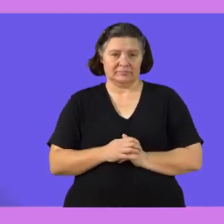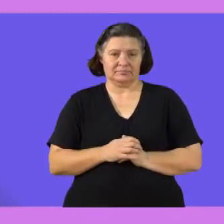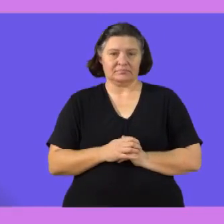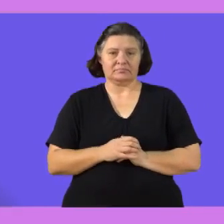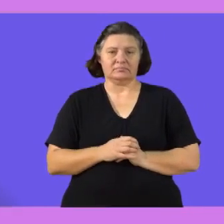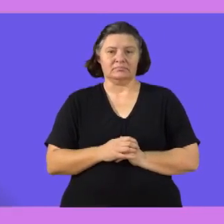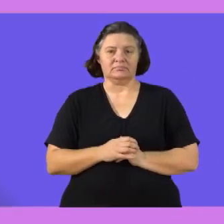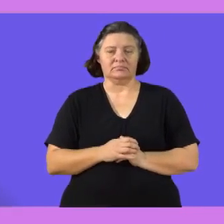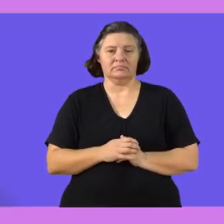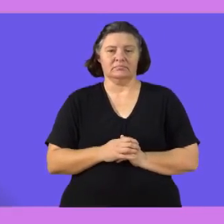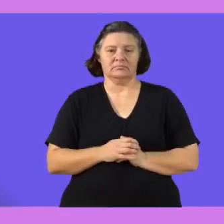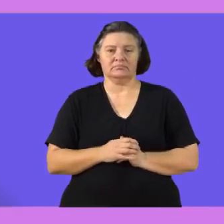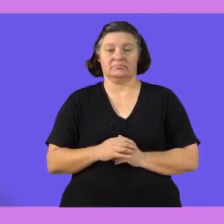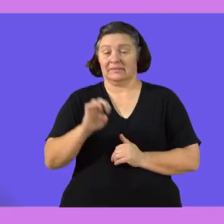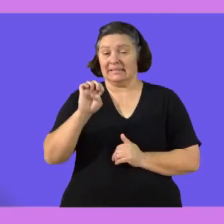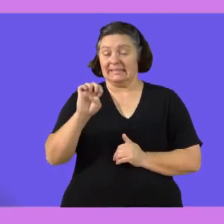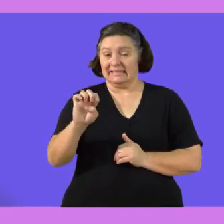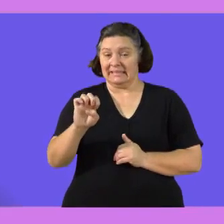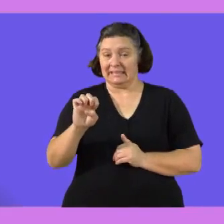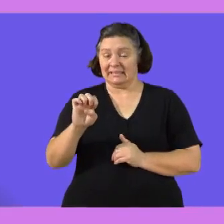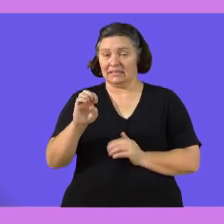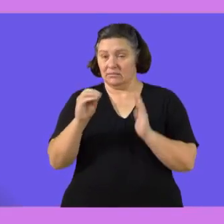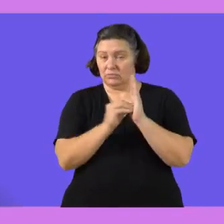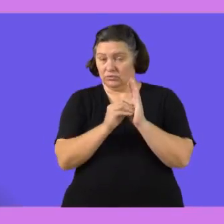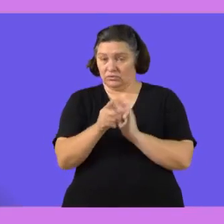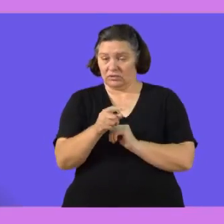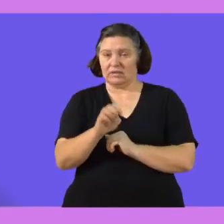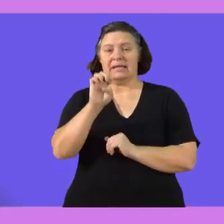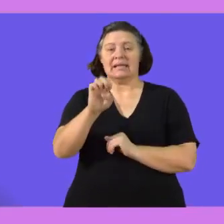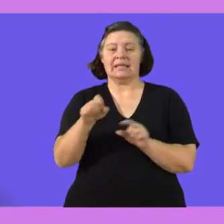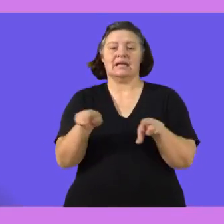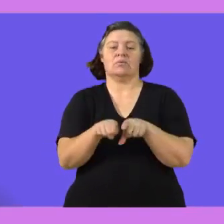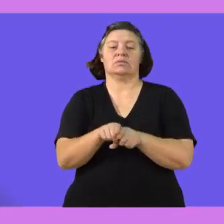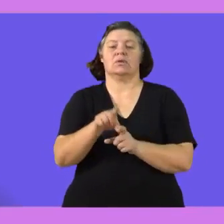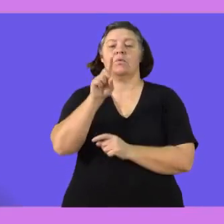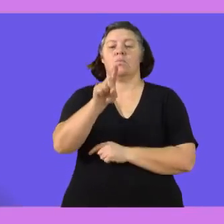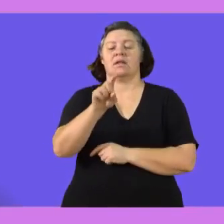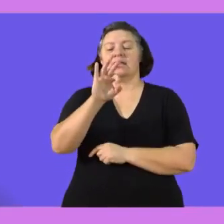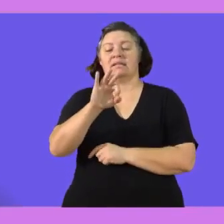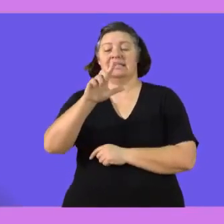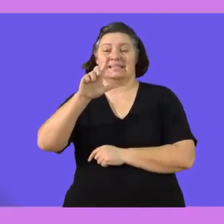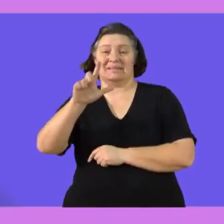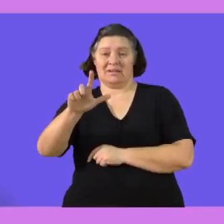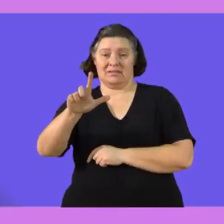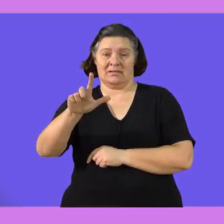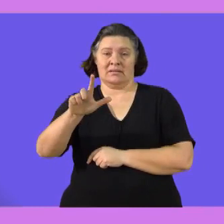So therefore, E, and I'm going to write it here for you, equals to